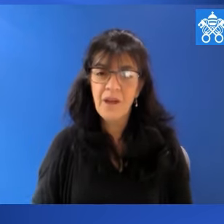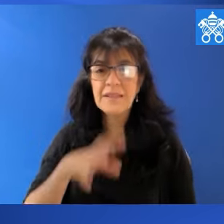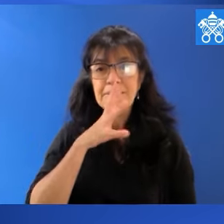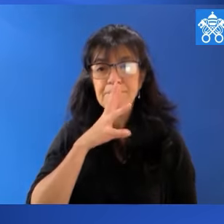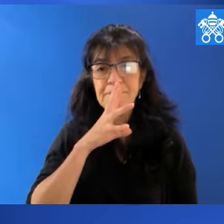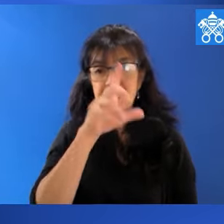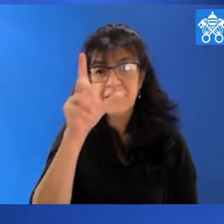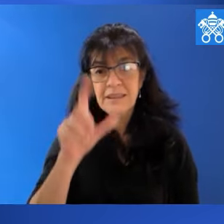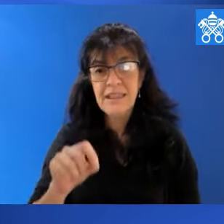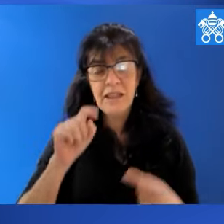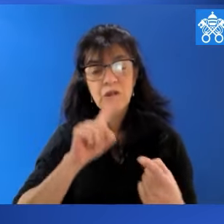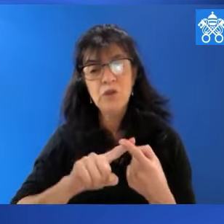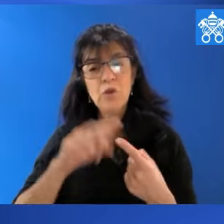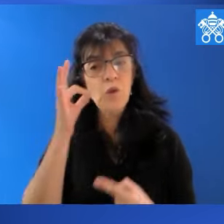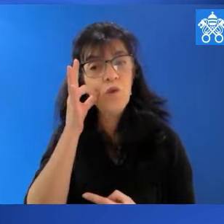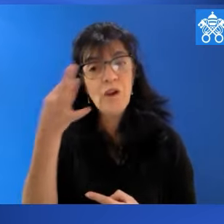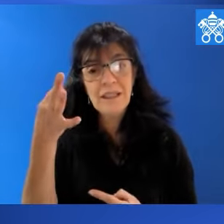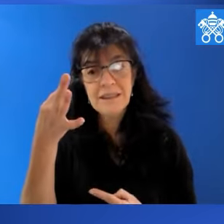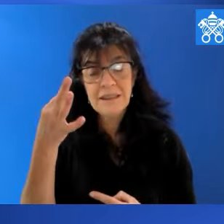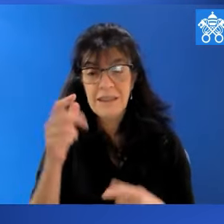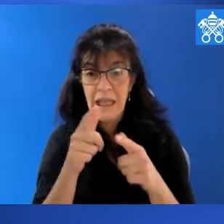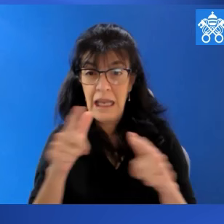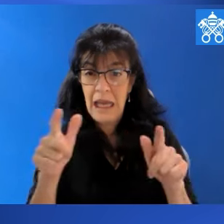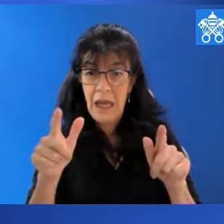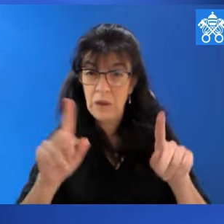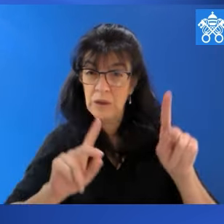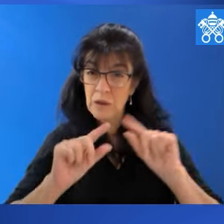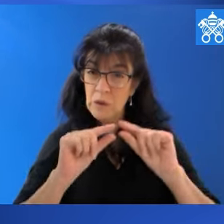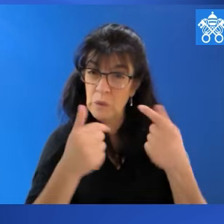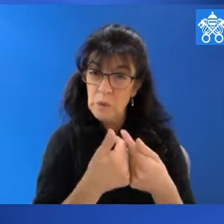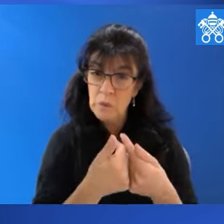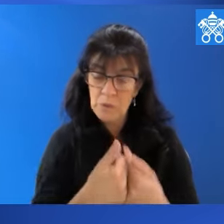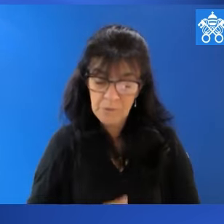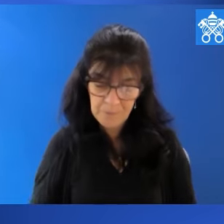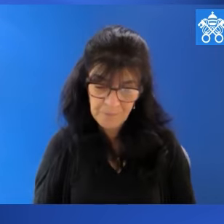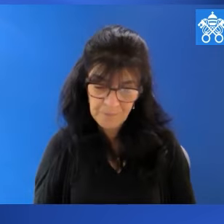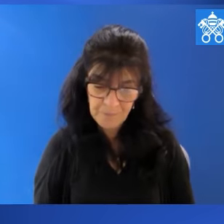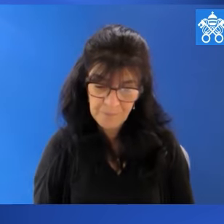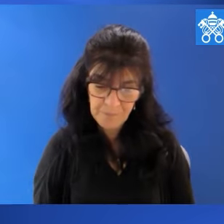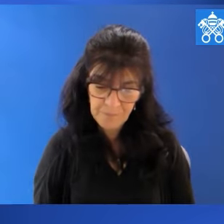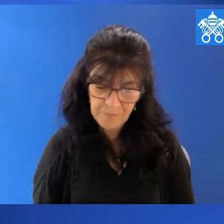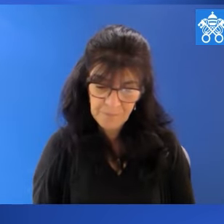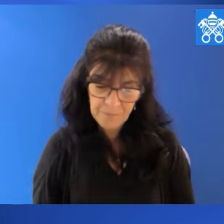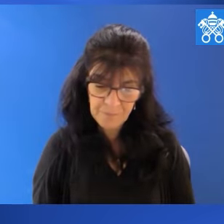Saluto cordialmente i pellegrini di lingua francese, particolare il gruppo del Senegal.